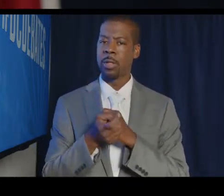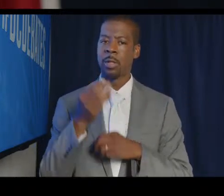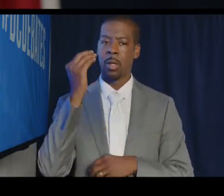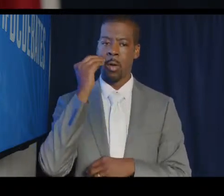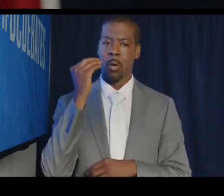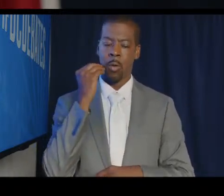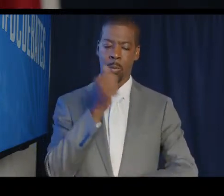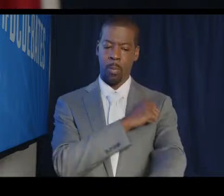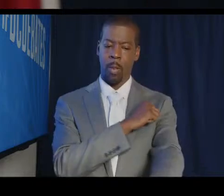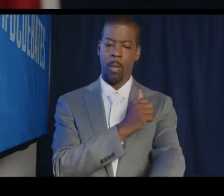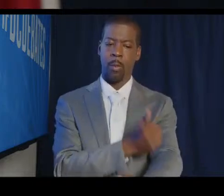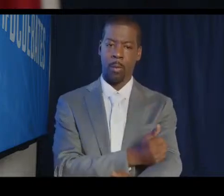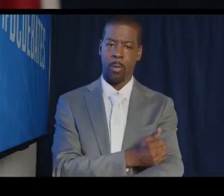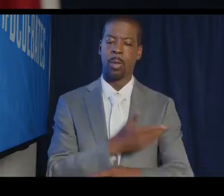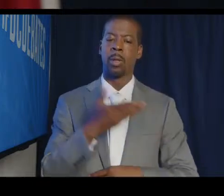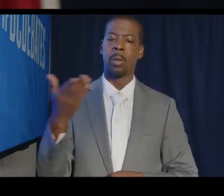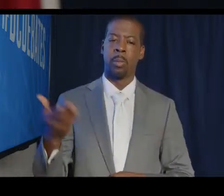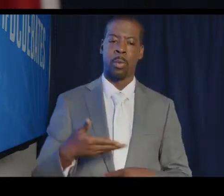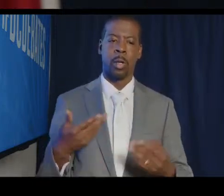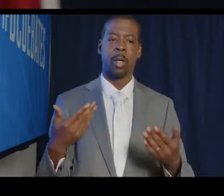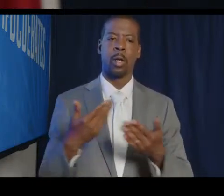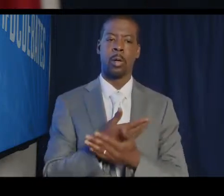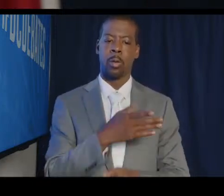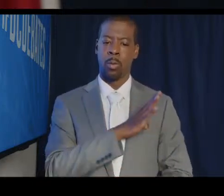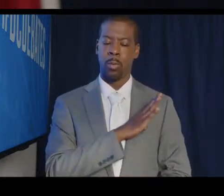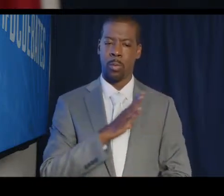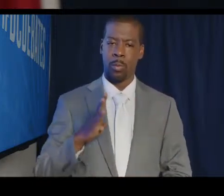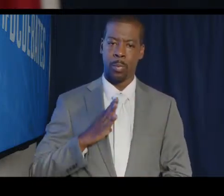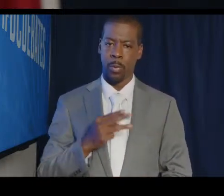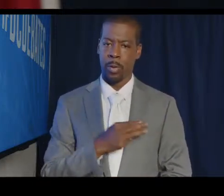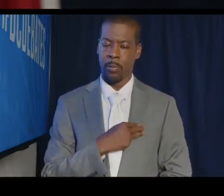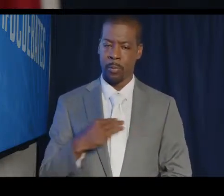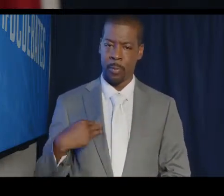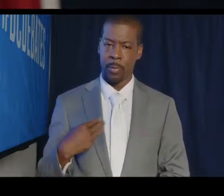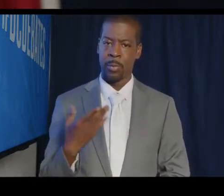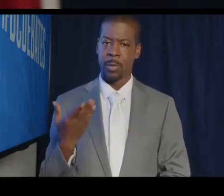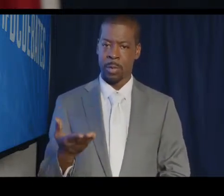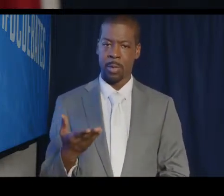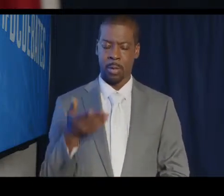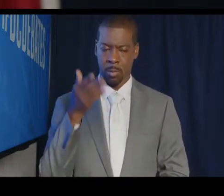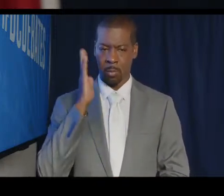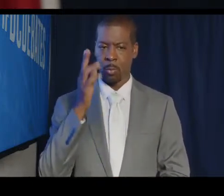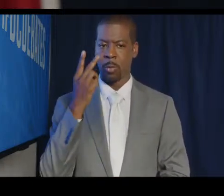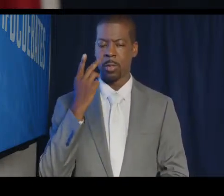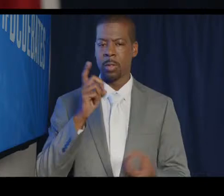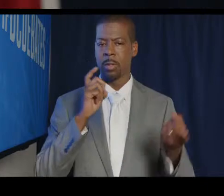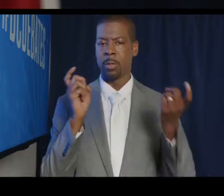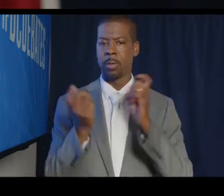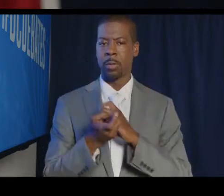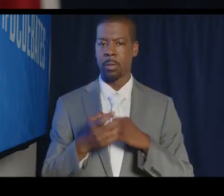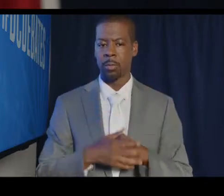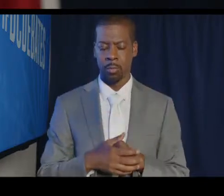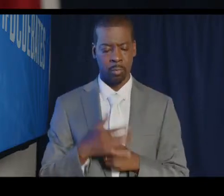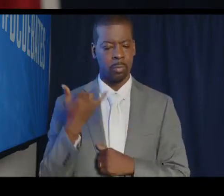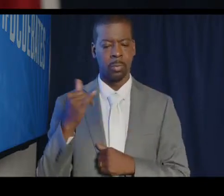ushering in a new board and new leadership so we can finally see changes in our public housing. But we have more work to do, so I'm asking for